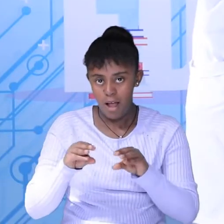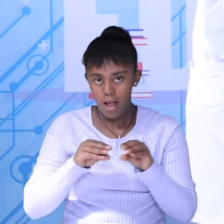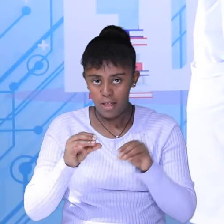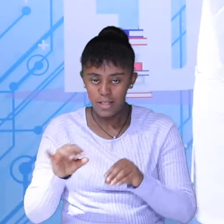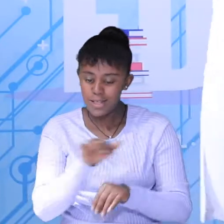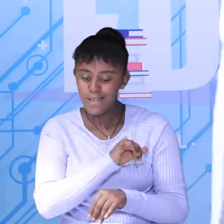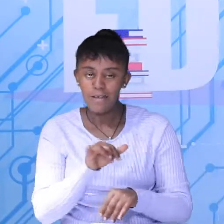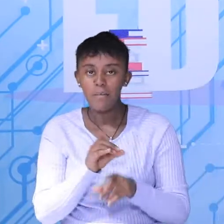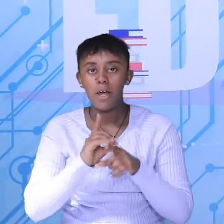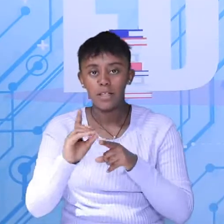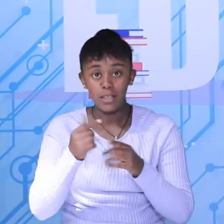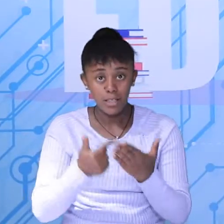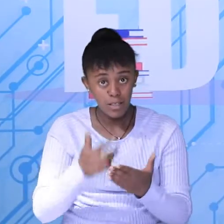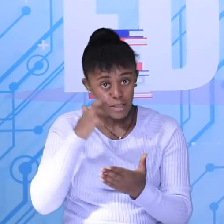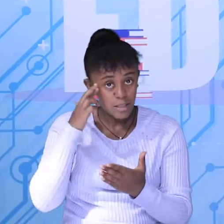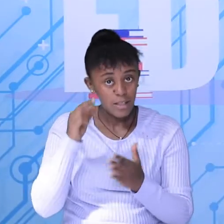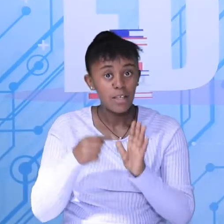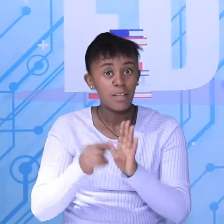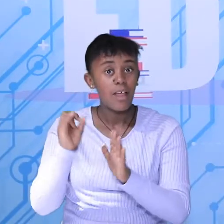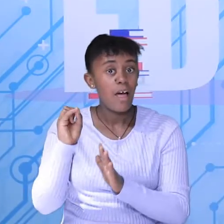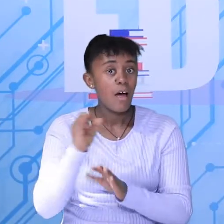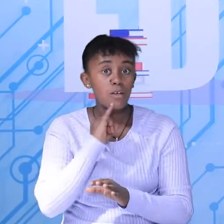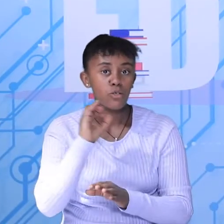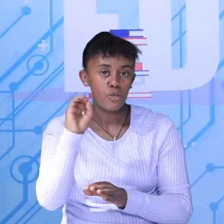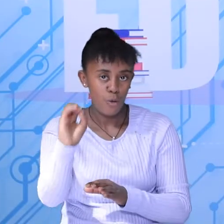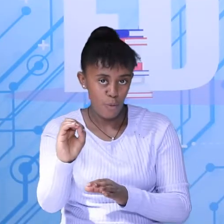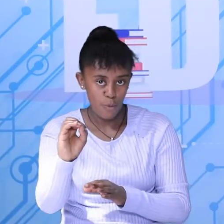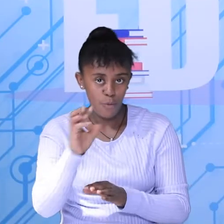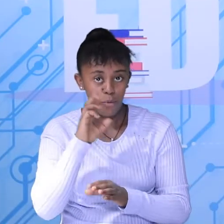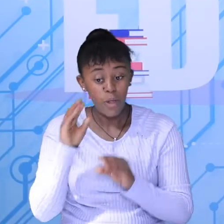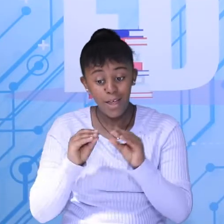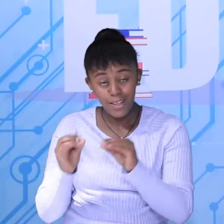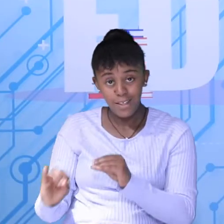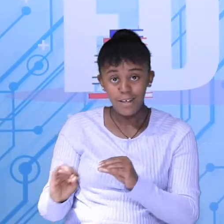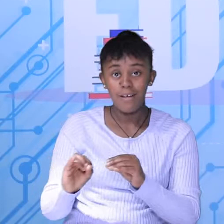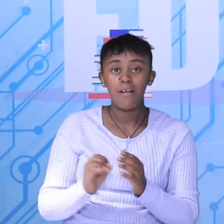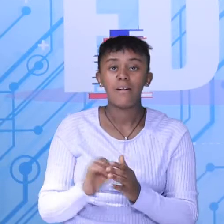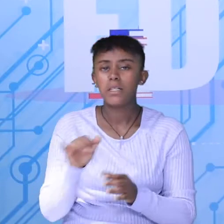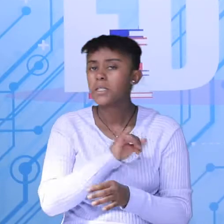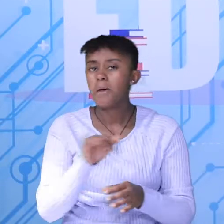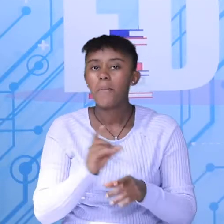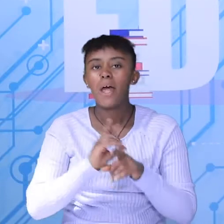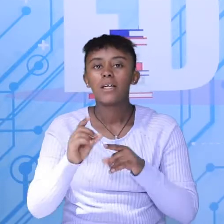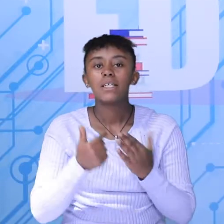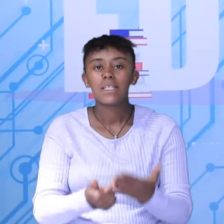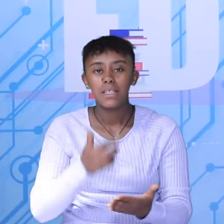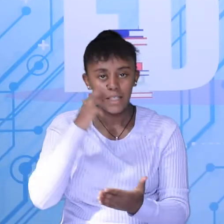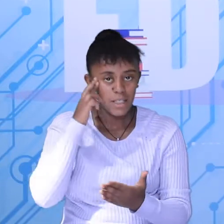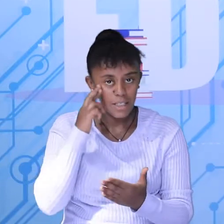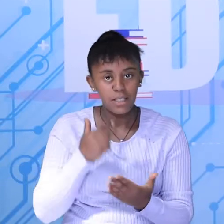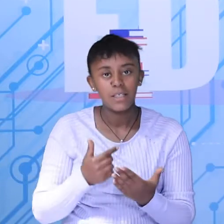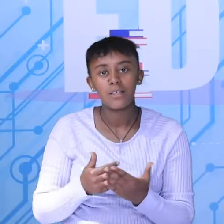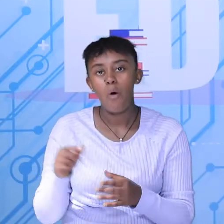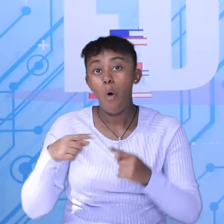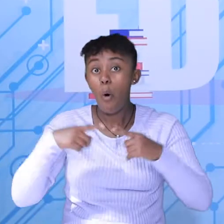the same direction. So in this case, theta is 0, since they are acting along the same direction. In this case, since they are